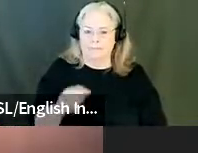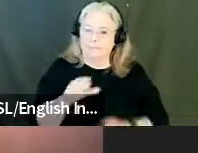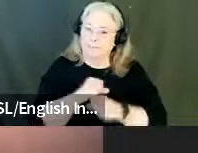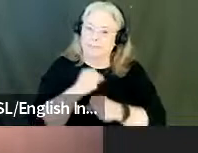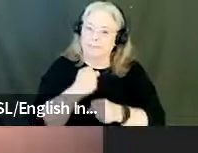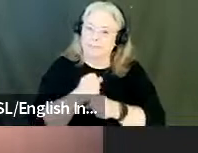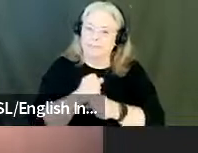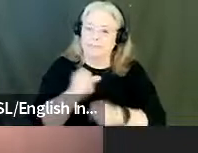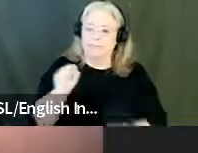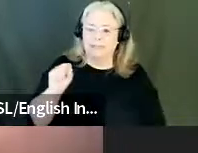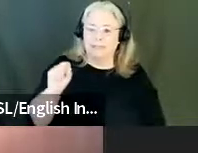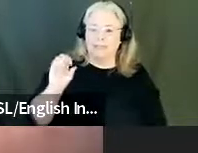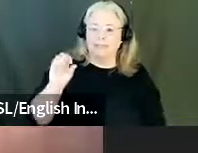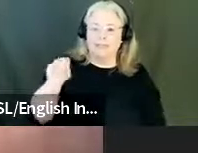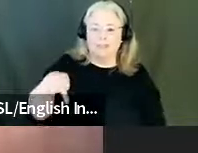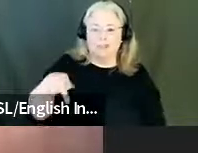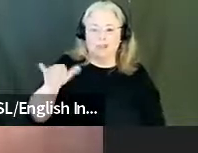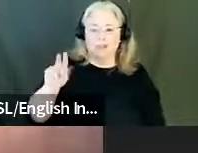the spring clip.